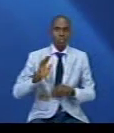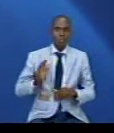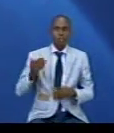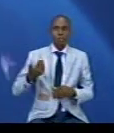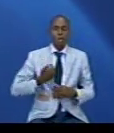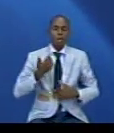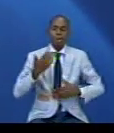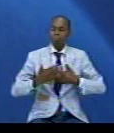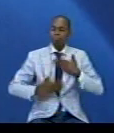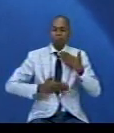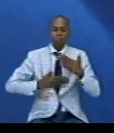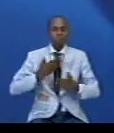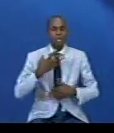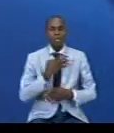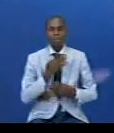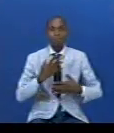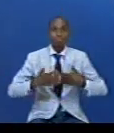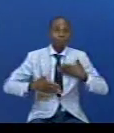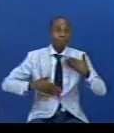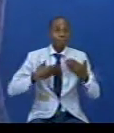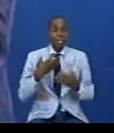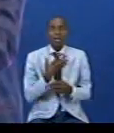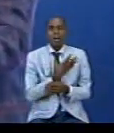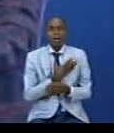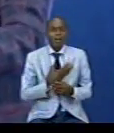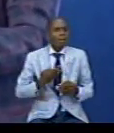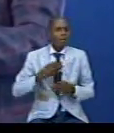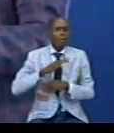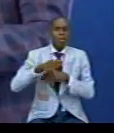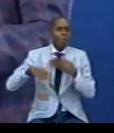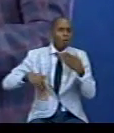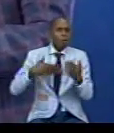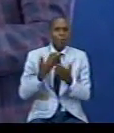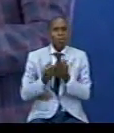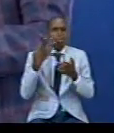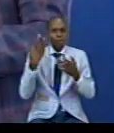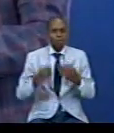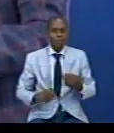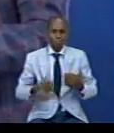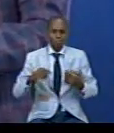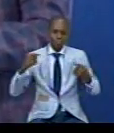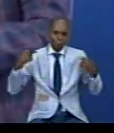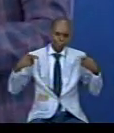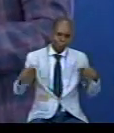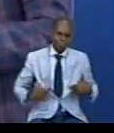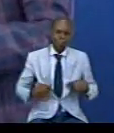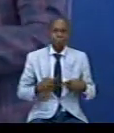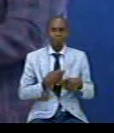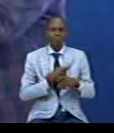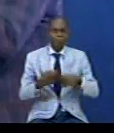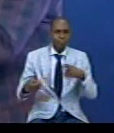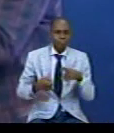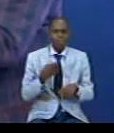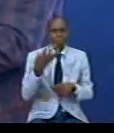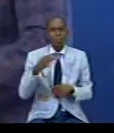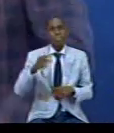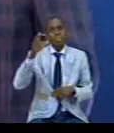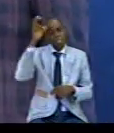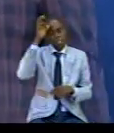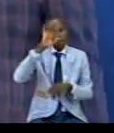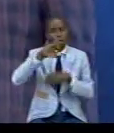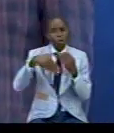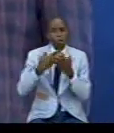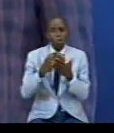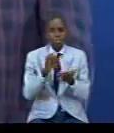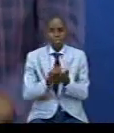happiness and joy, and then all the torments of the devil and all the things the devil has